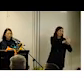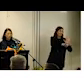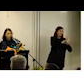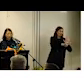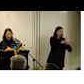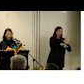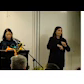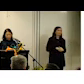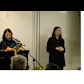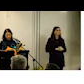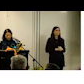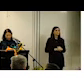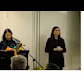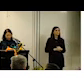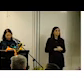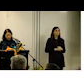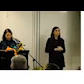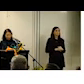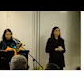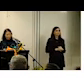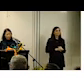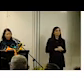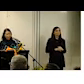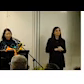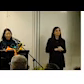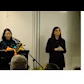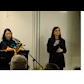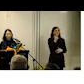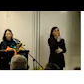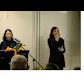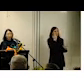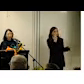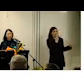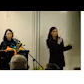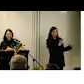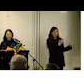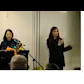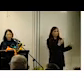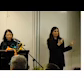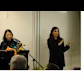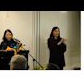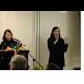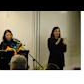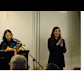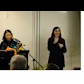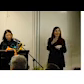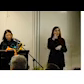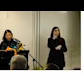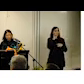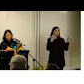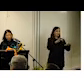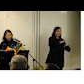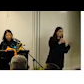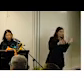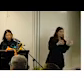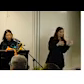So chloride ions are negatively charged. So this is a diagram showing you the GABA-A receptor in blue sitting